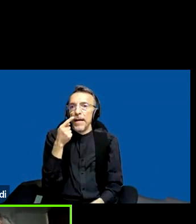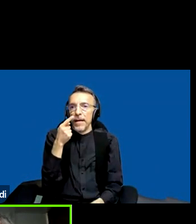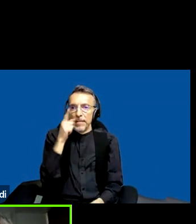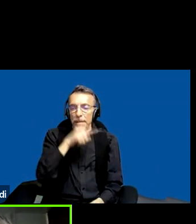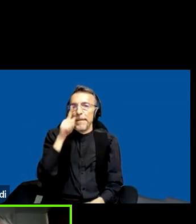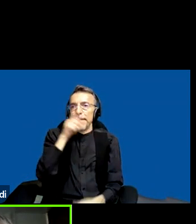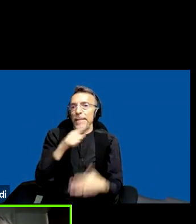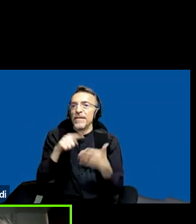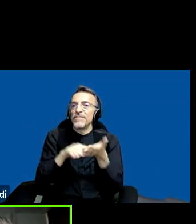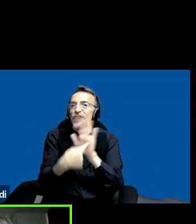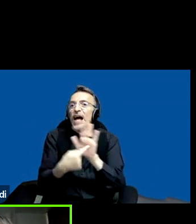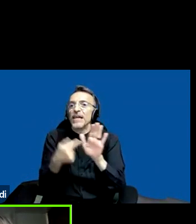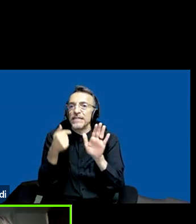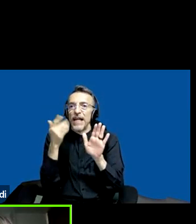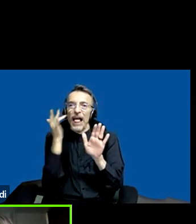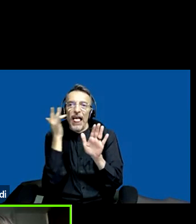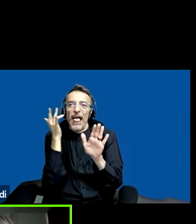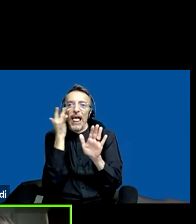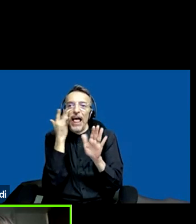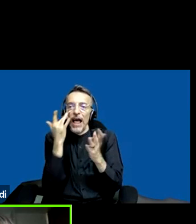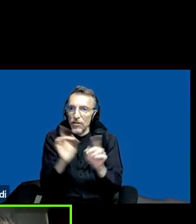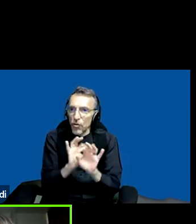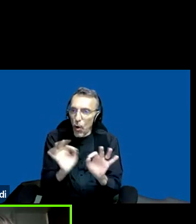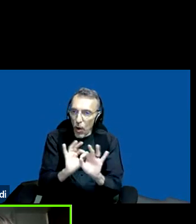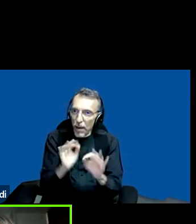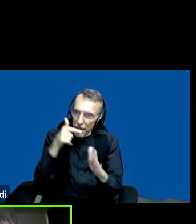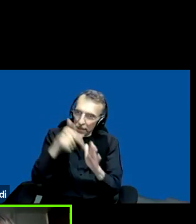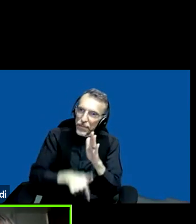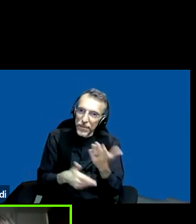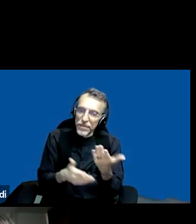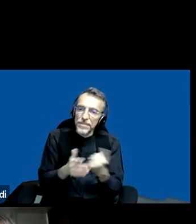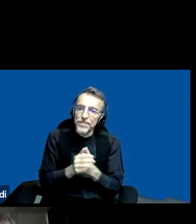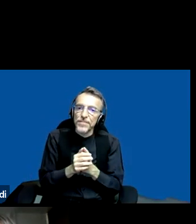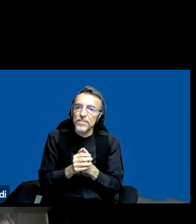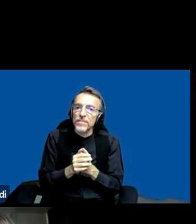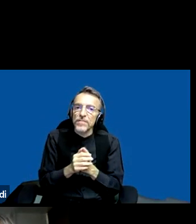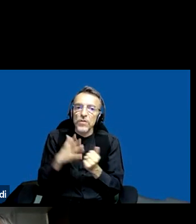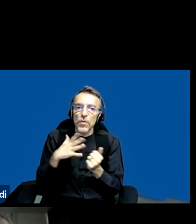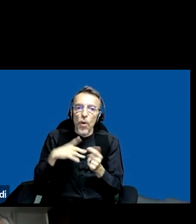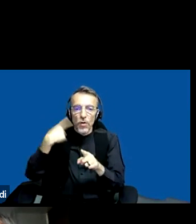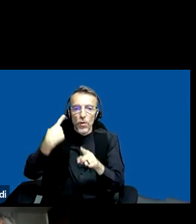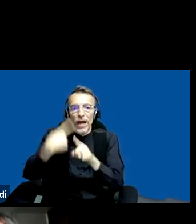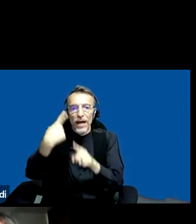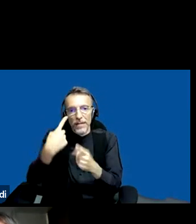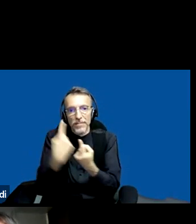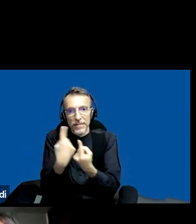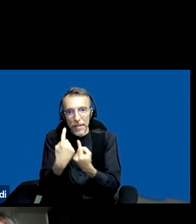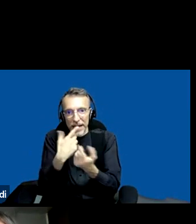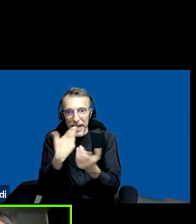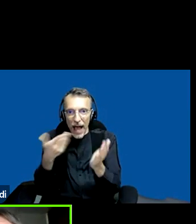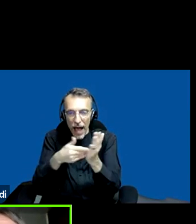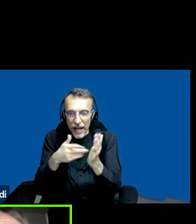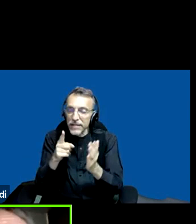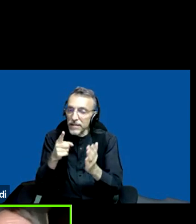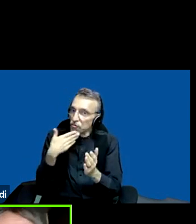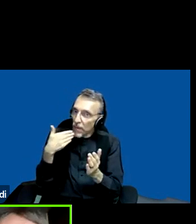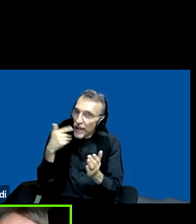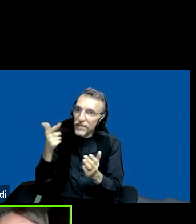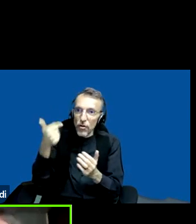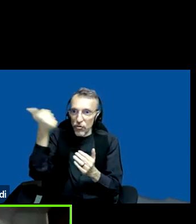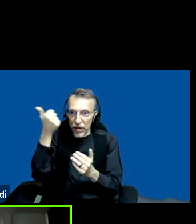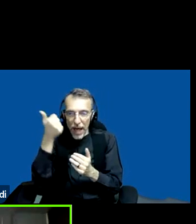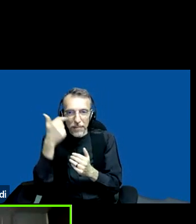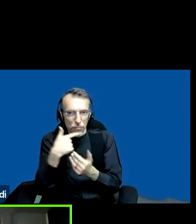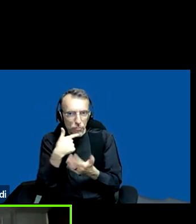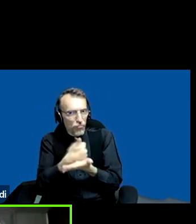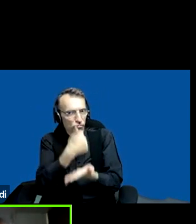very specific issue on energy. Did you want me to quickly say something to that, Melissa, or shall I? Very quick, you could say, that would be great. Yeah, I think there's a lot,